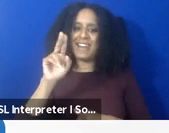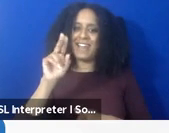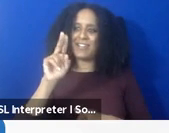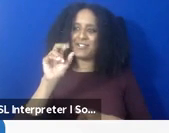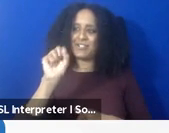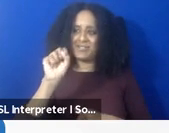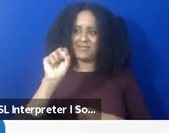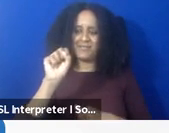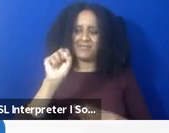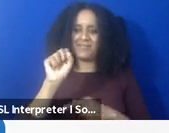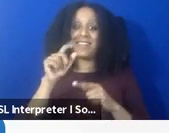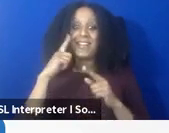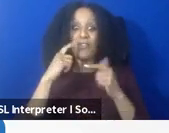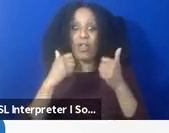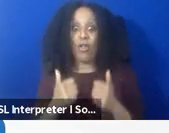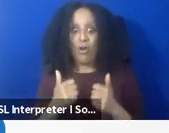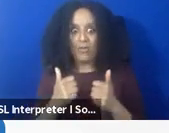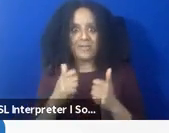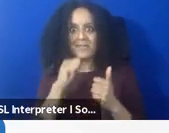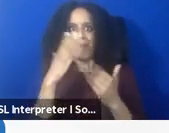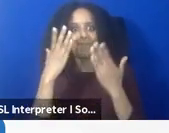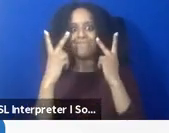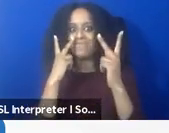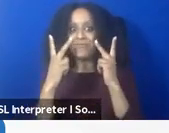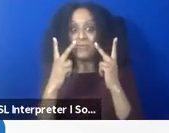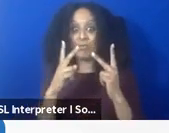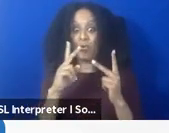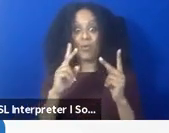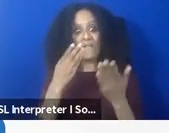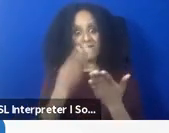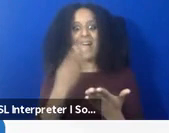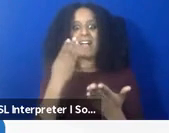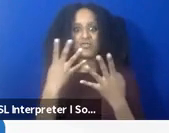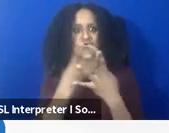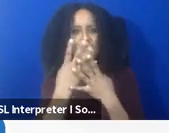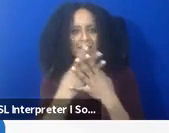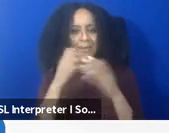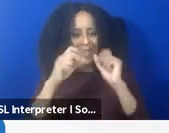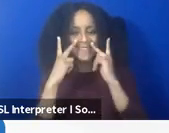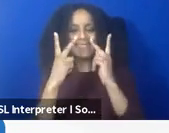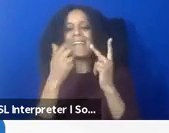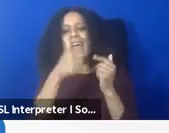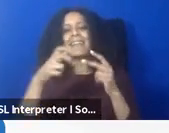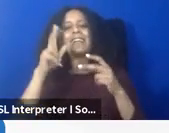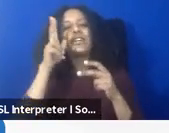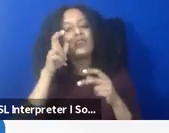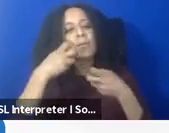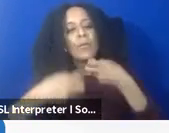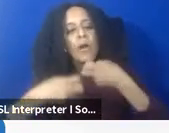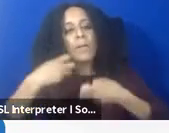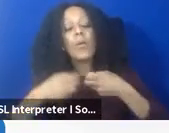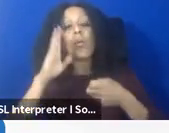hearing loss are often invisible, so a valid screening will detect any hearing problem. We will